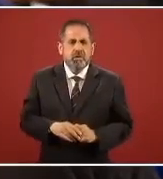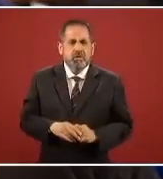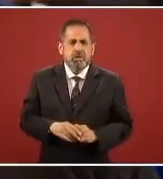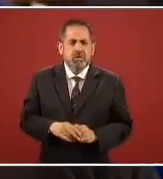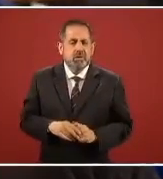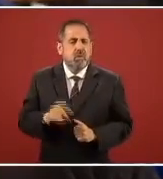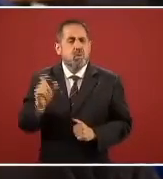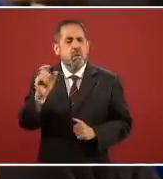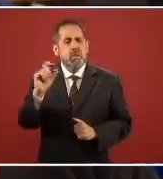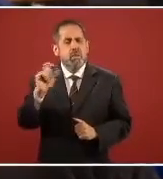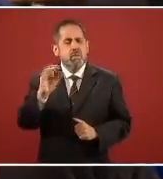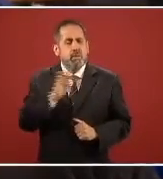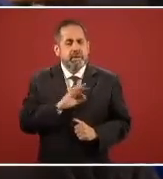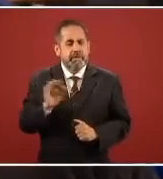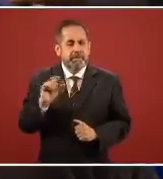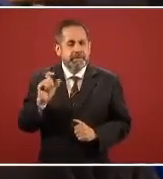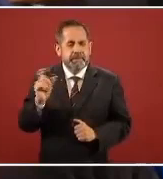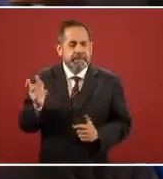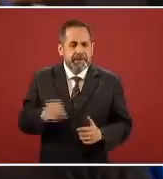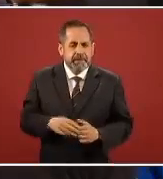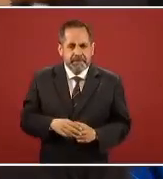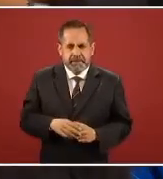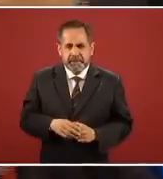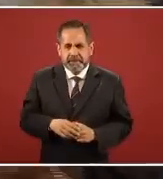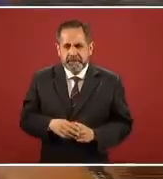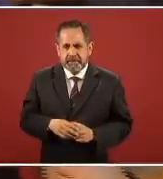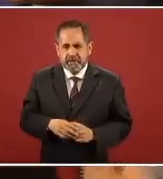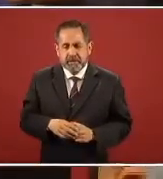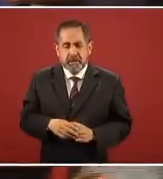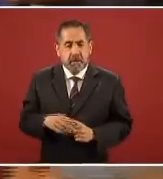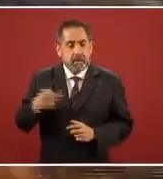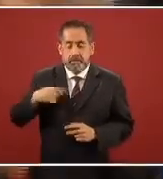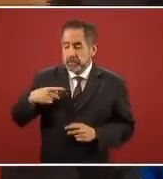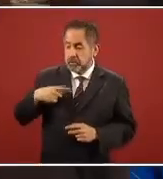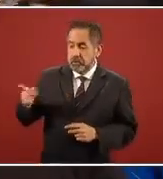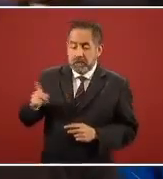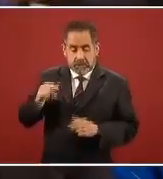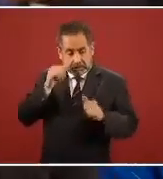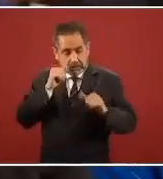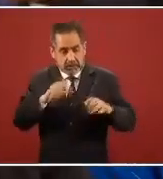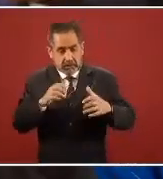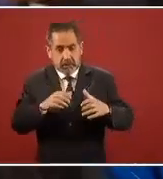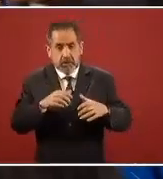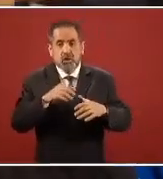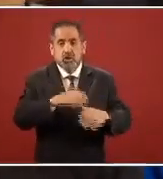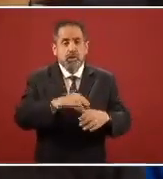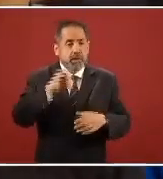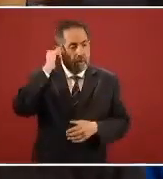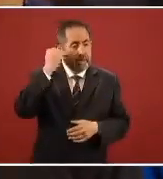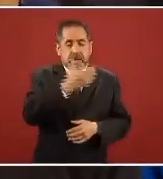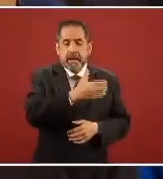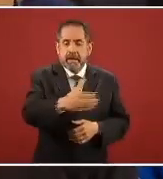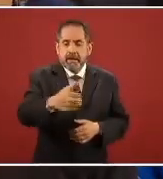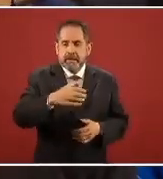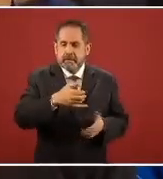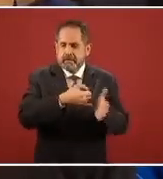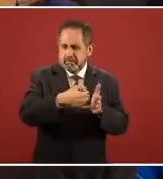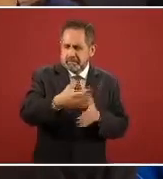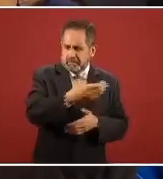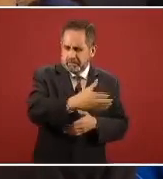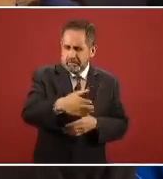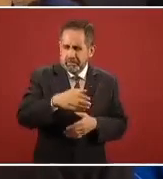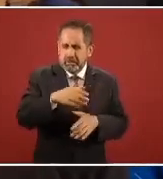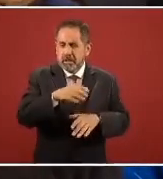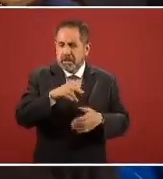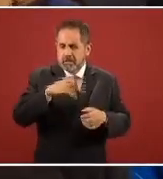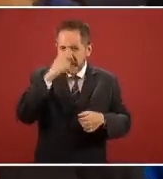¿Cuándo sería posible que la gente que atiende los casos de jornaleros agrícolas